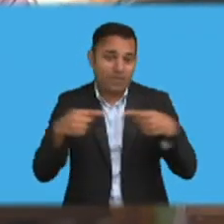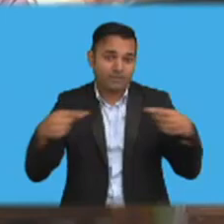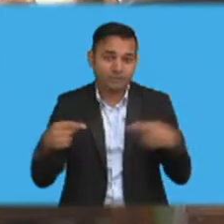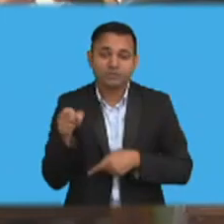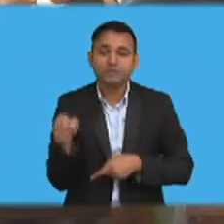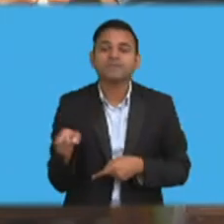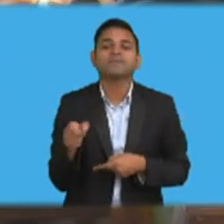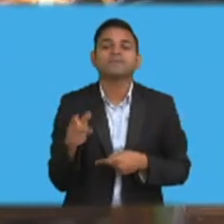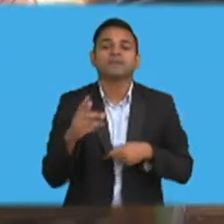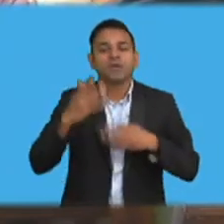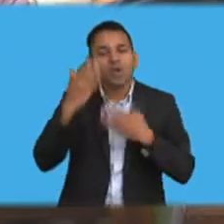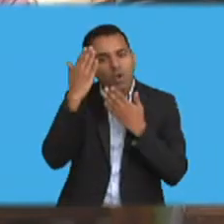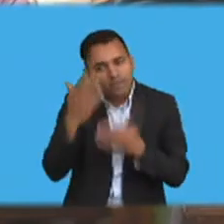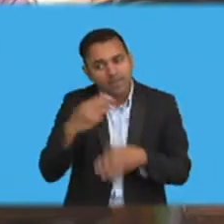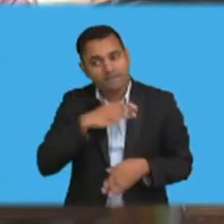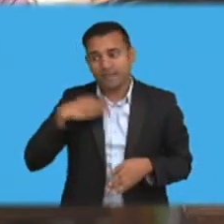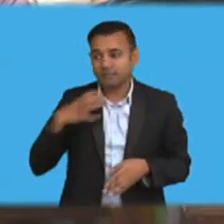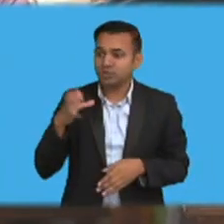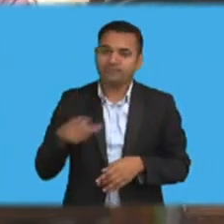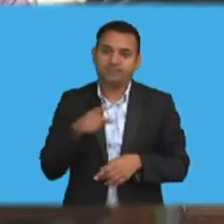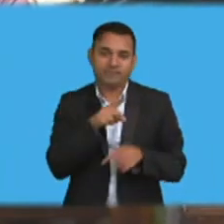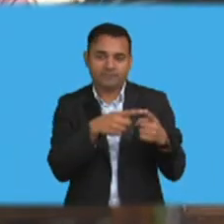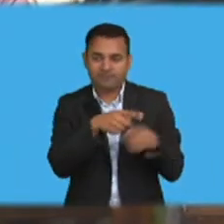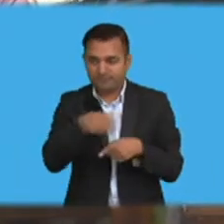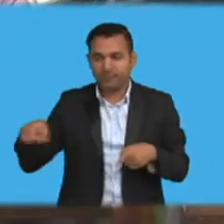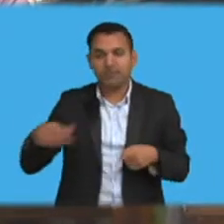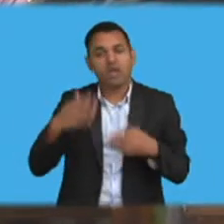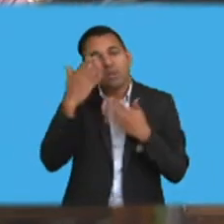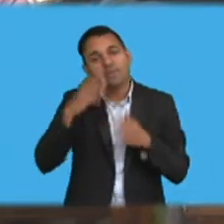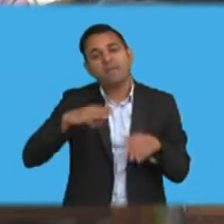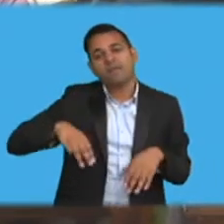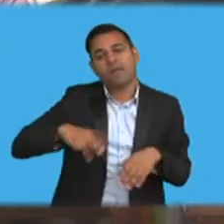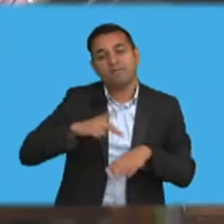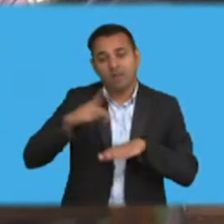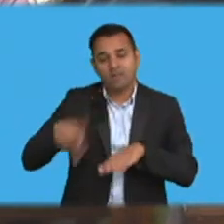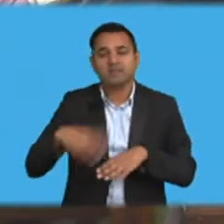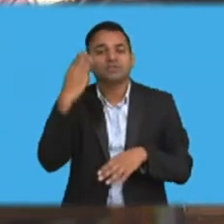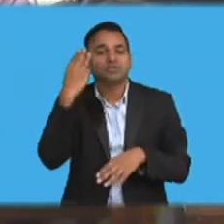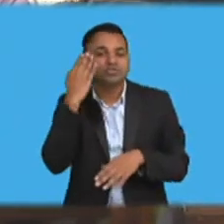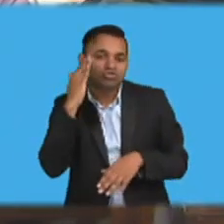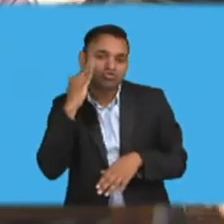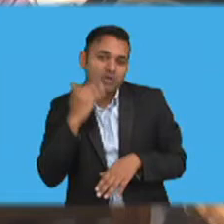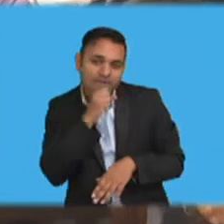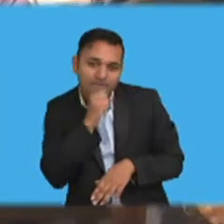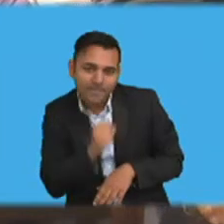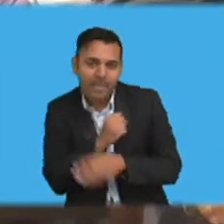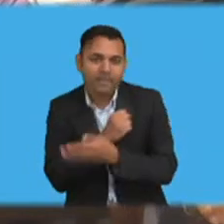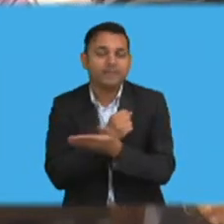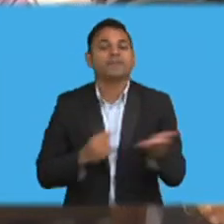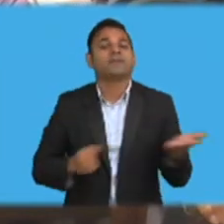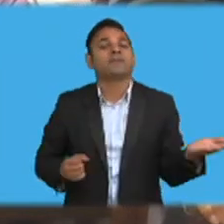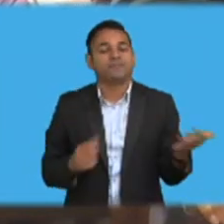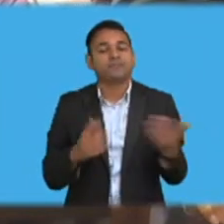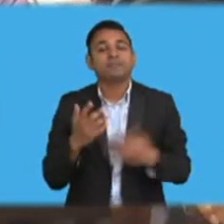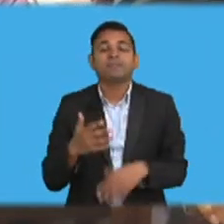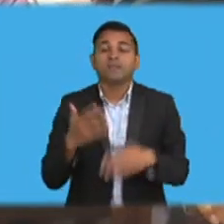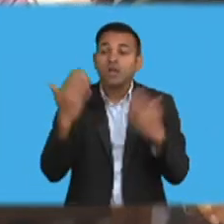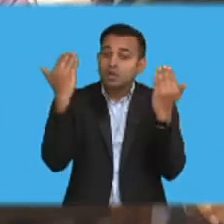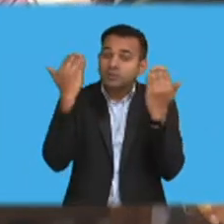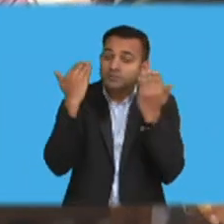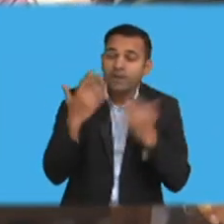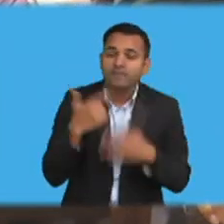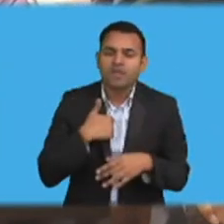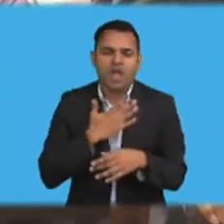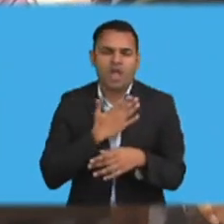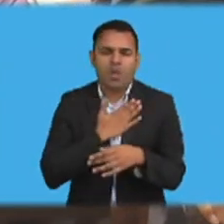Honourable Members of Parliament, ladies and gentlemen. Madam Speaker, I wish to make a statement